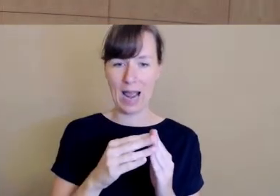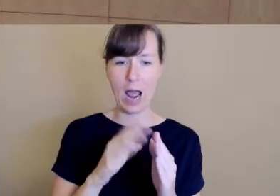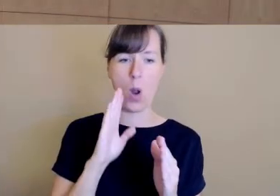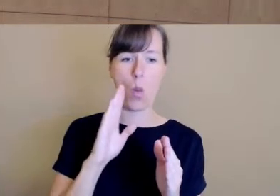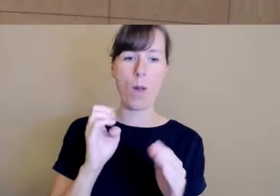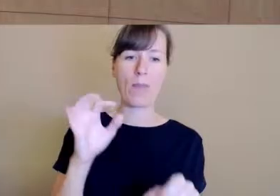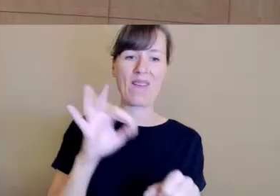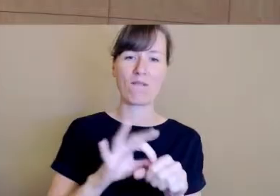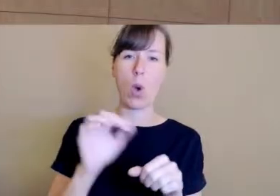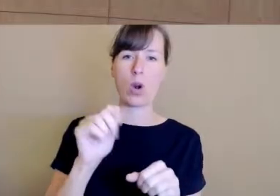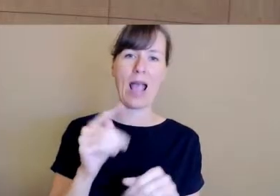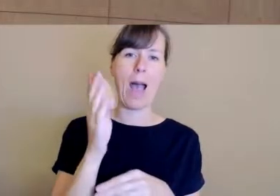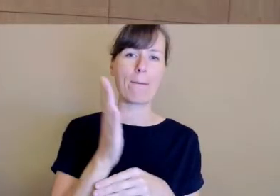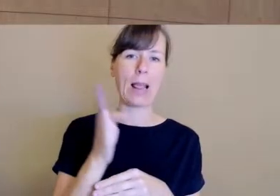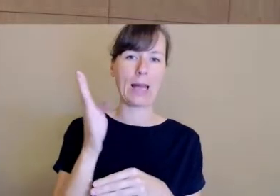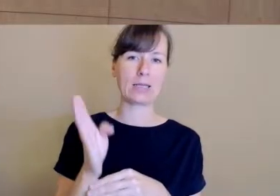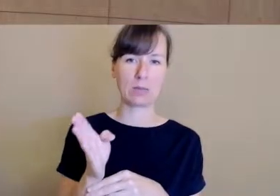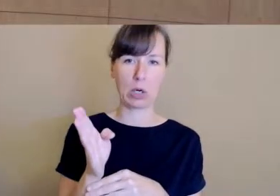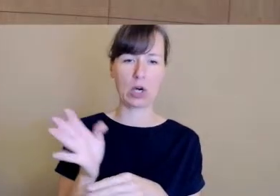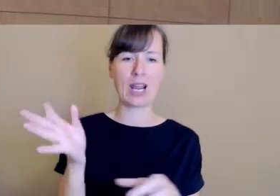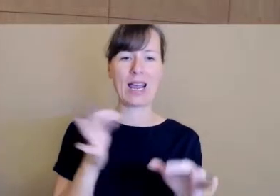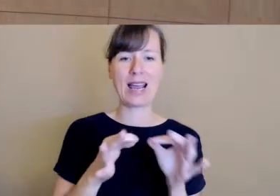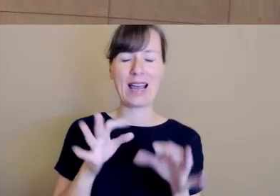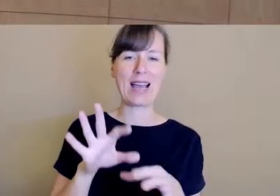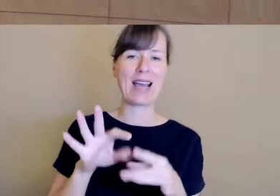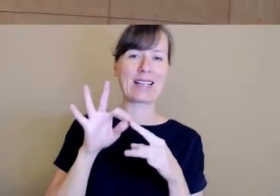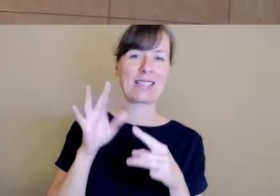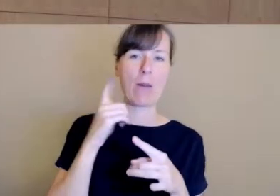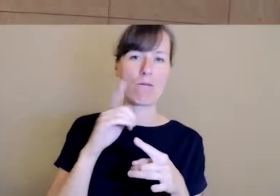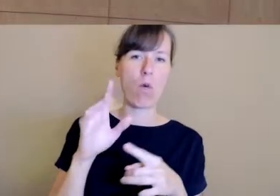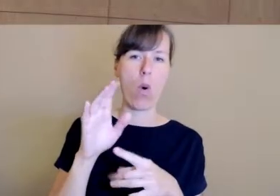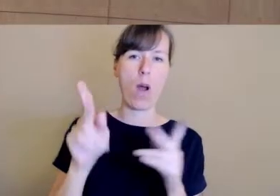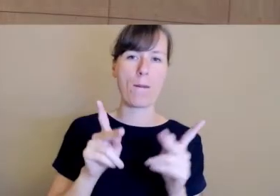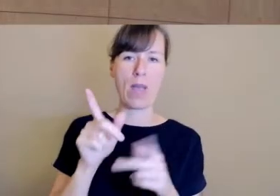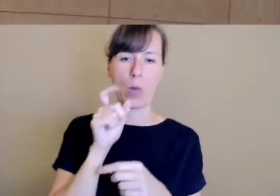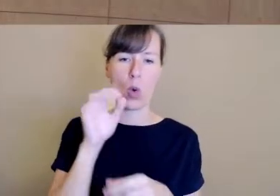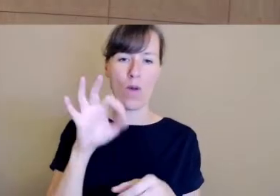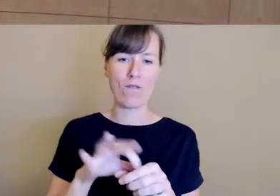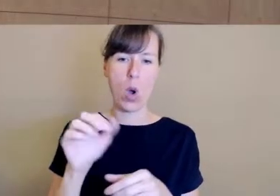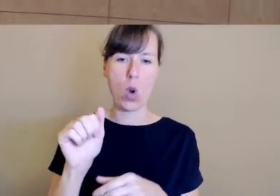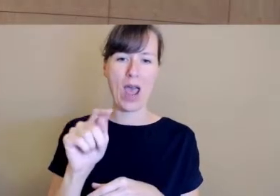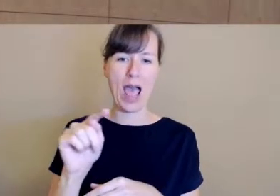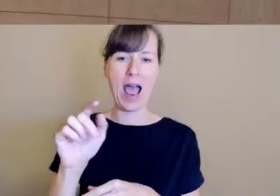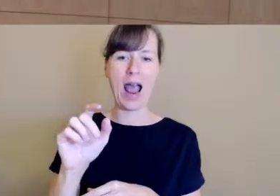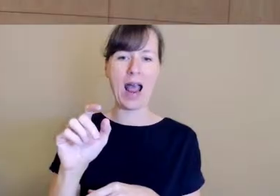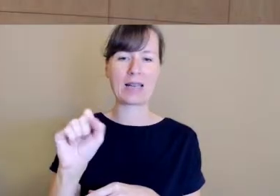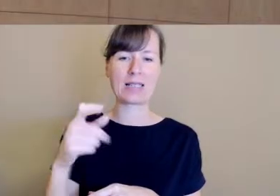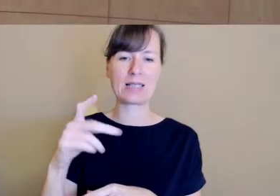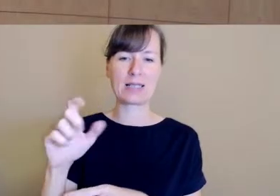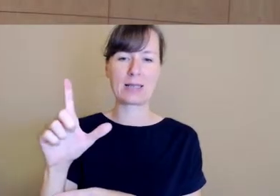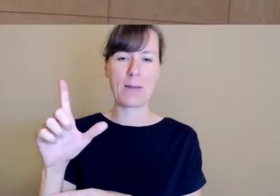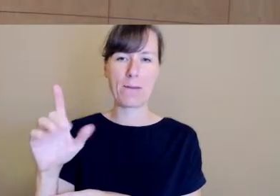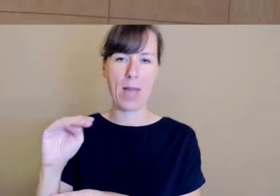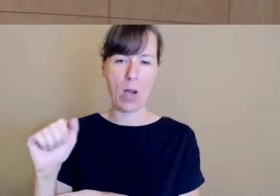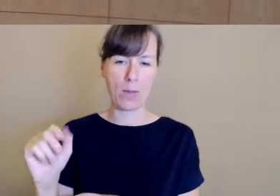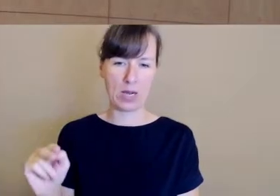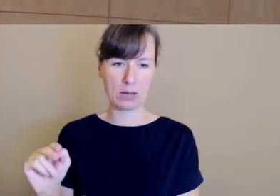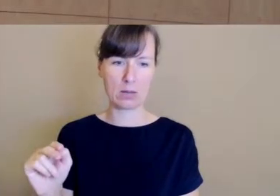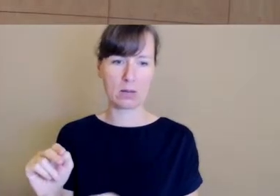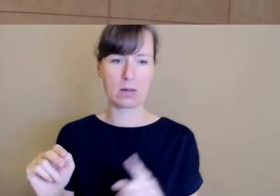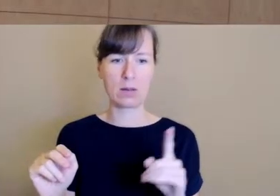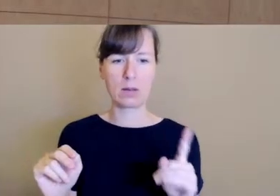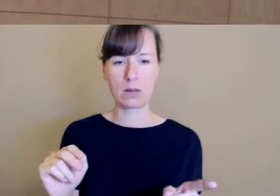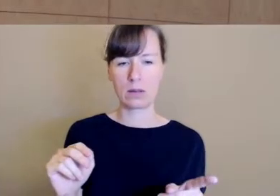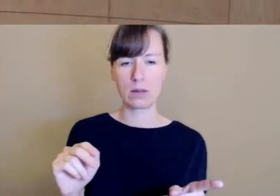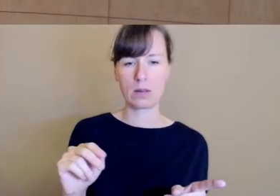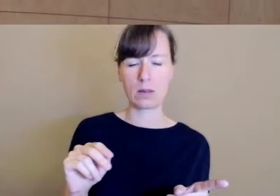at Bladensburg, except for the folks that voted Spelman. You guys still vote at Spelman? Old Fourth Ward votes at Bladensburg.